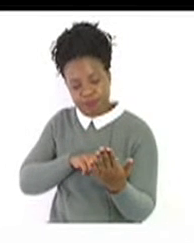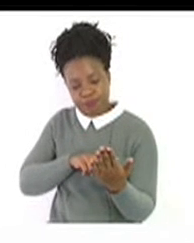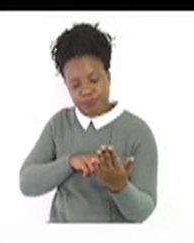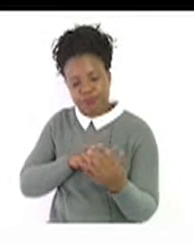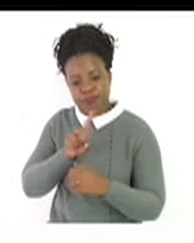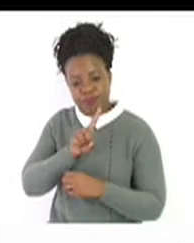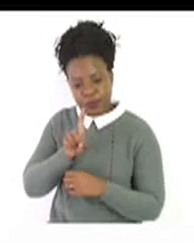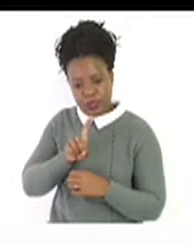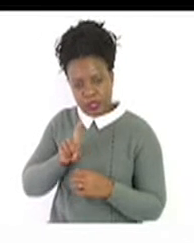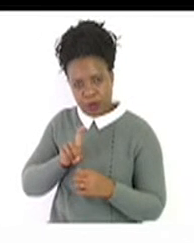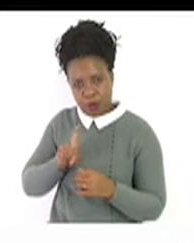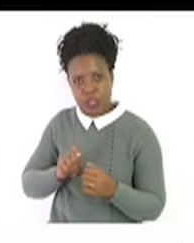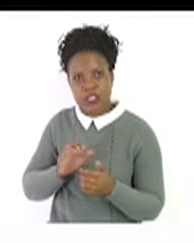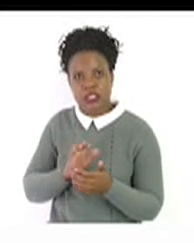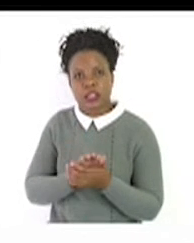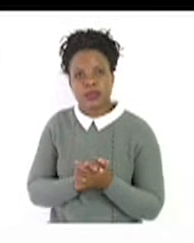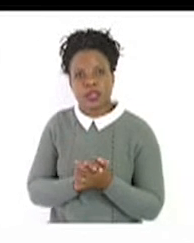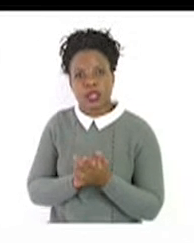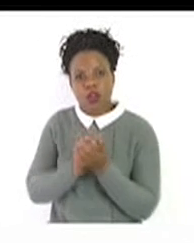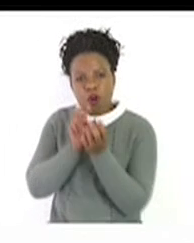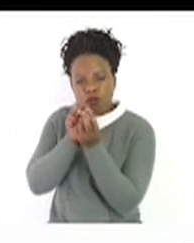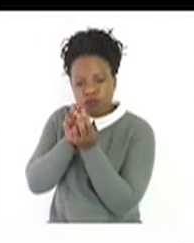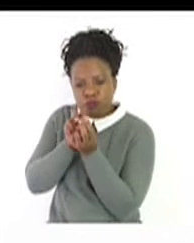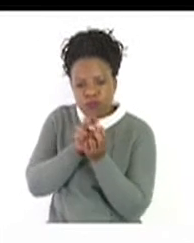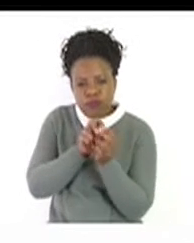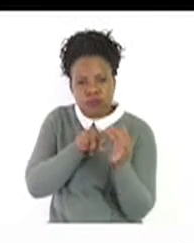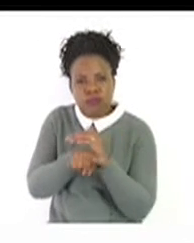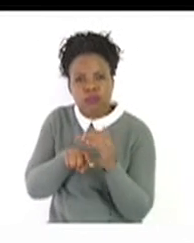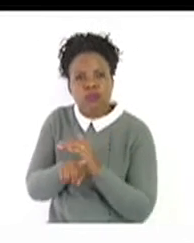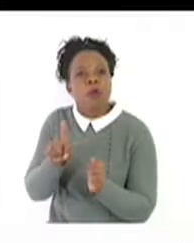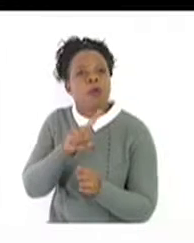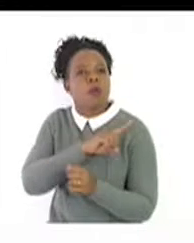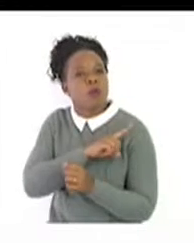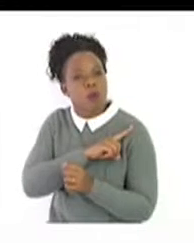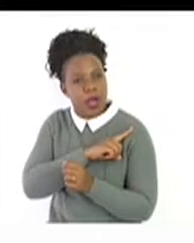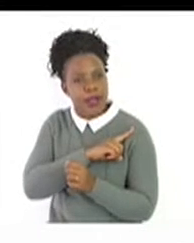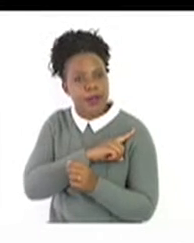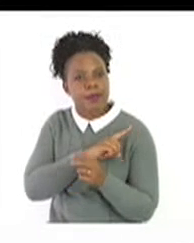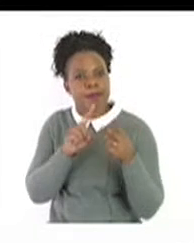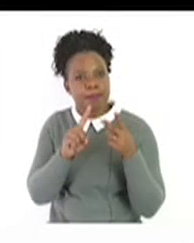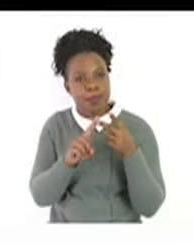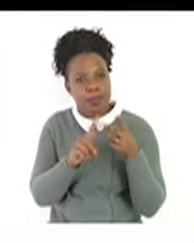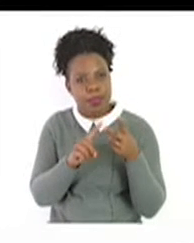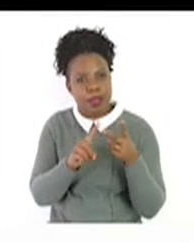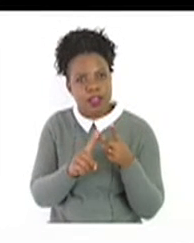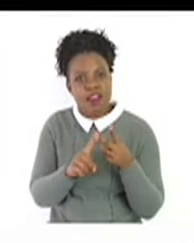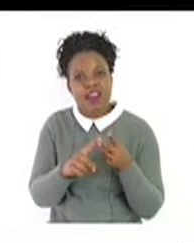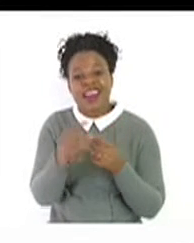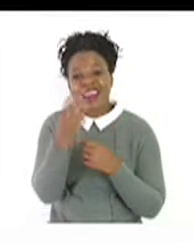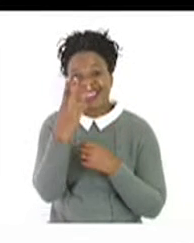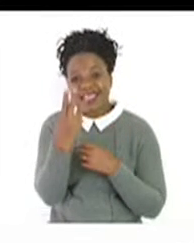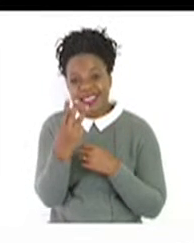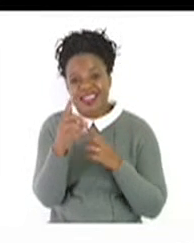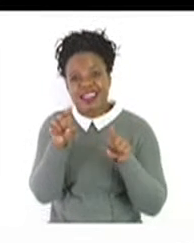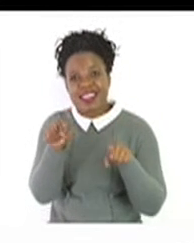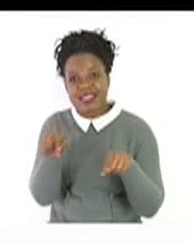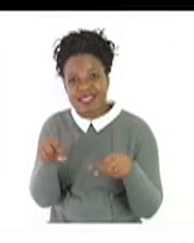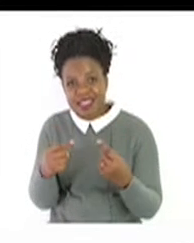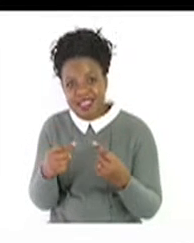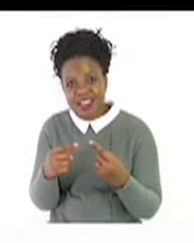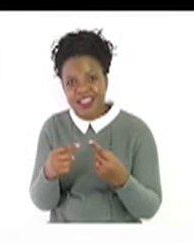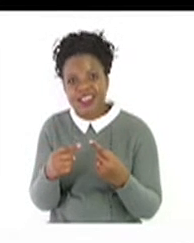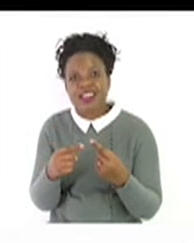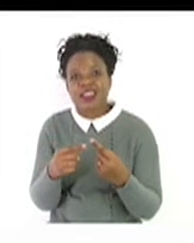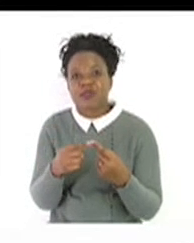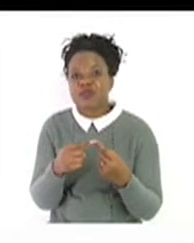have to run away? Name 3 things that the mice had to eat where they used to stay.